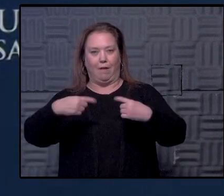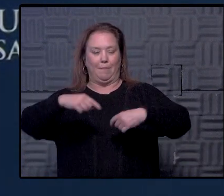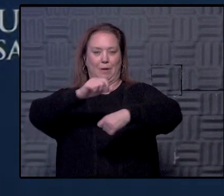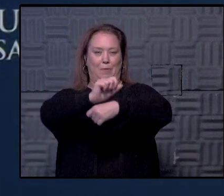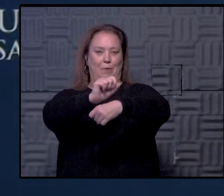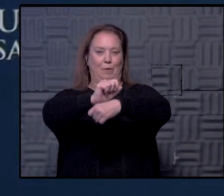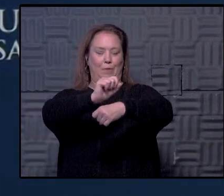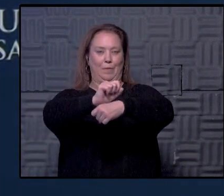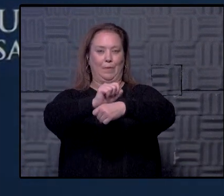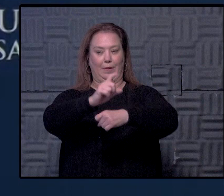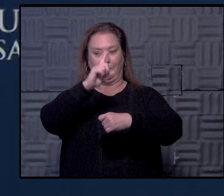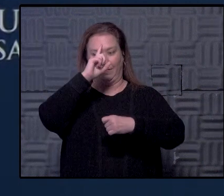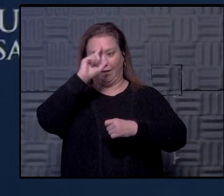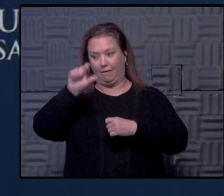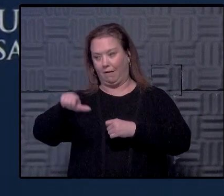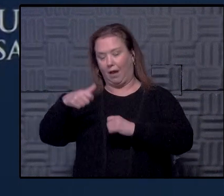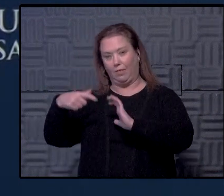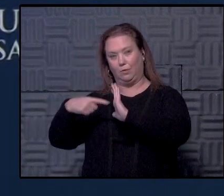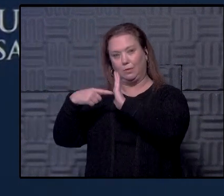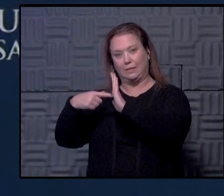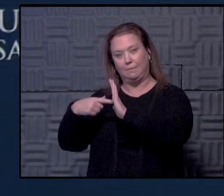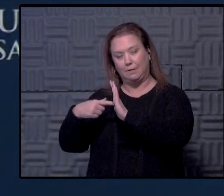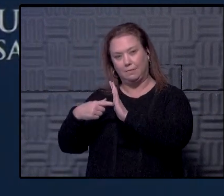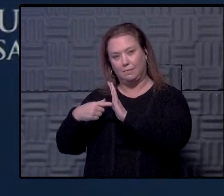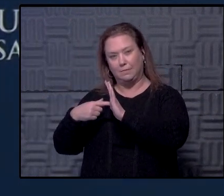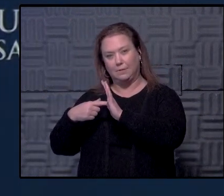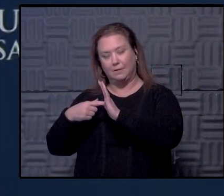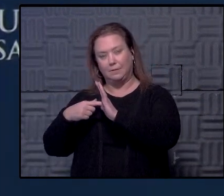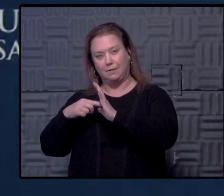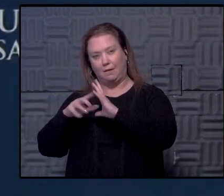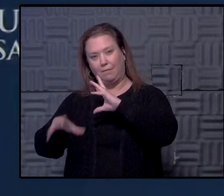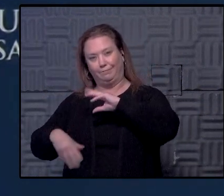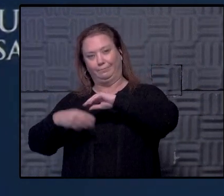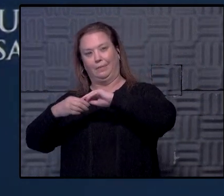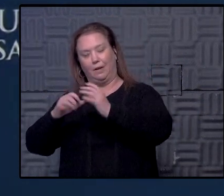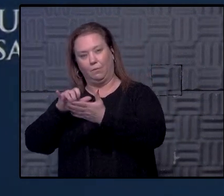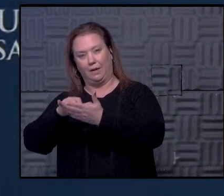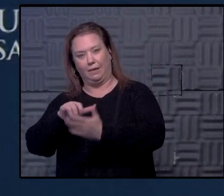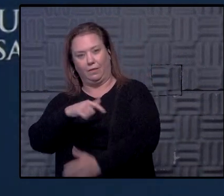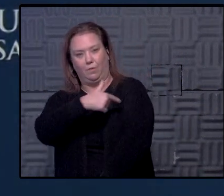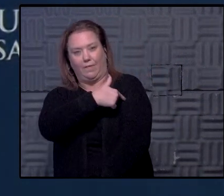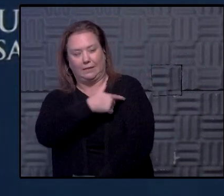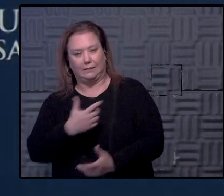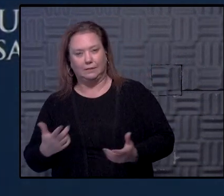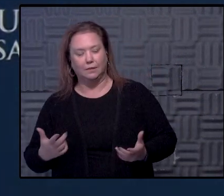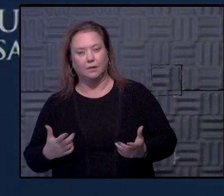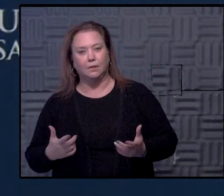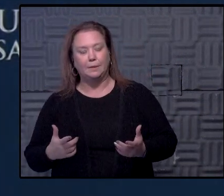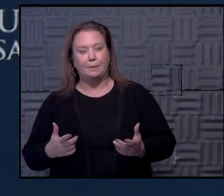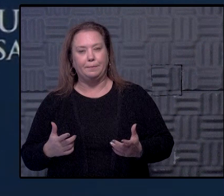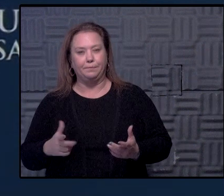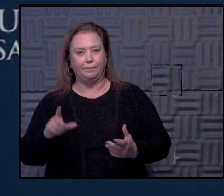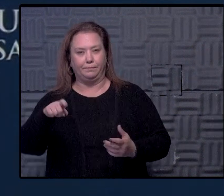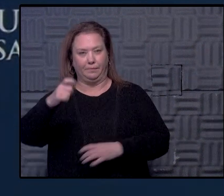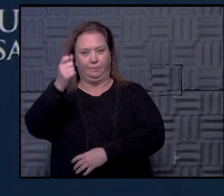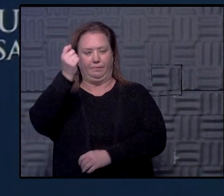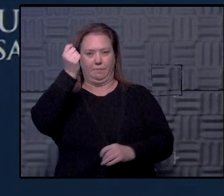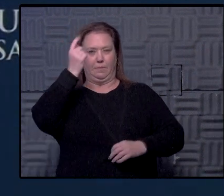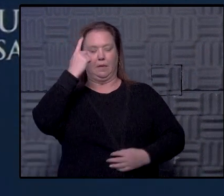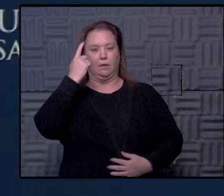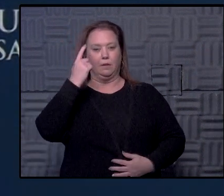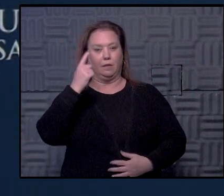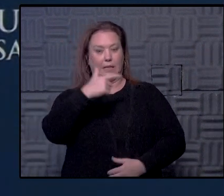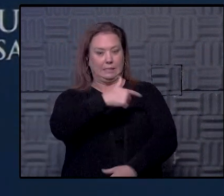into consideration, are there other symptoms that are coming along with that? And really, we do have to understand, is